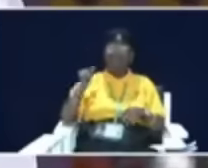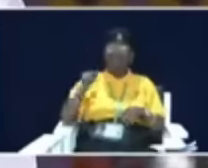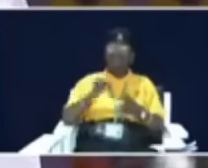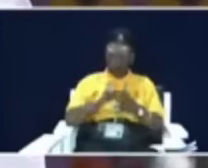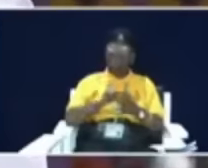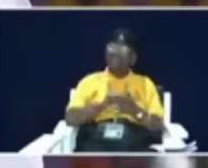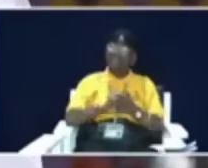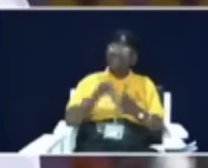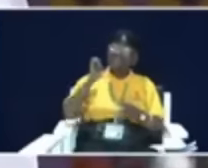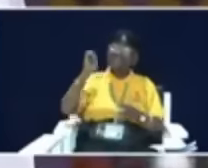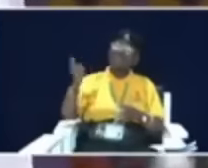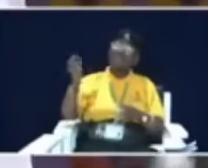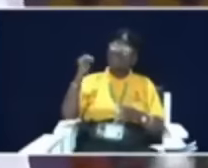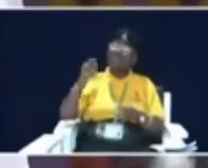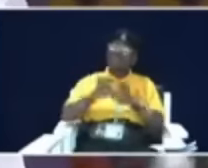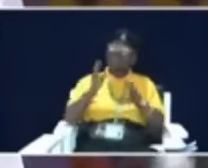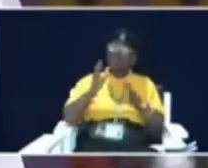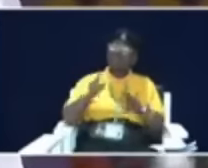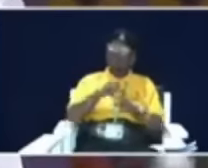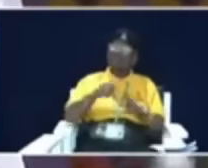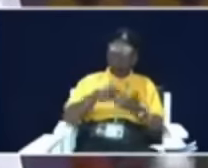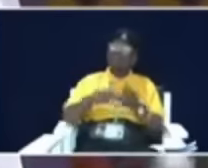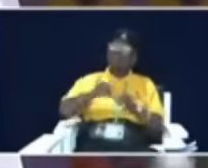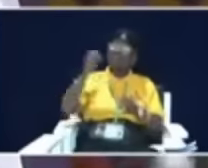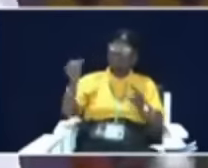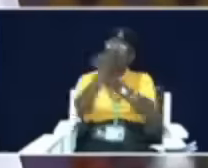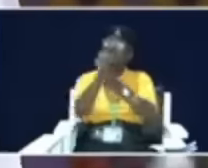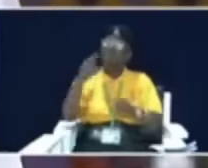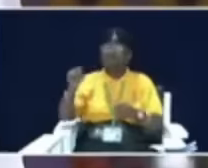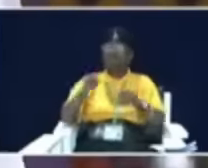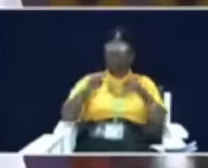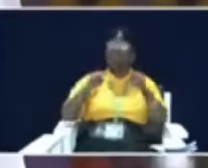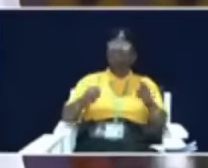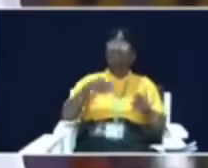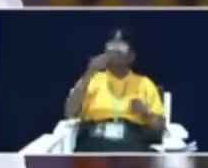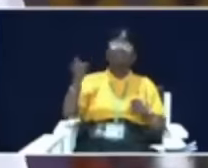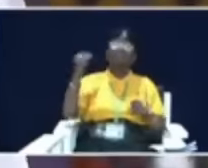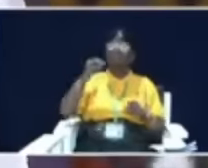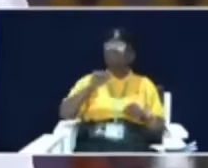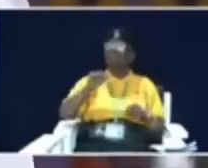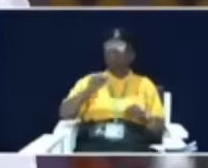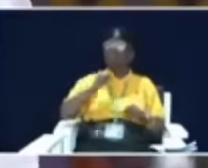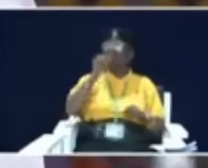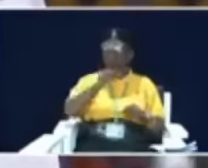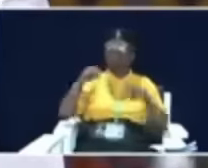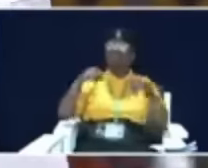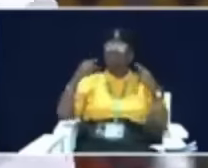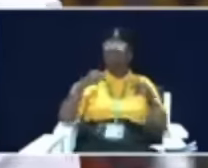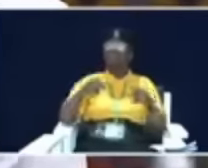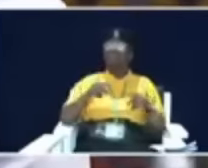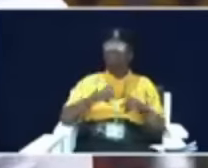But the fellow who wasn't a pastor, I was a worker. The worker who wasn't willing